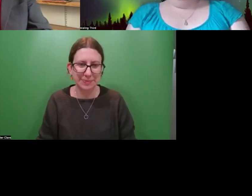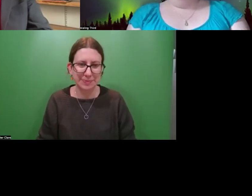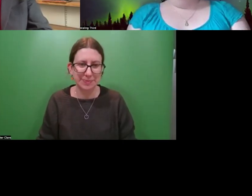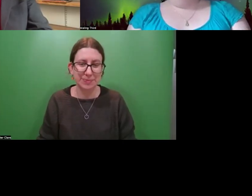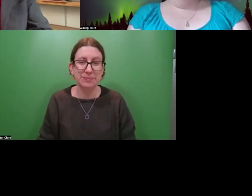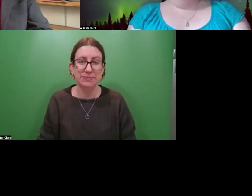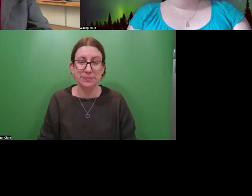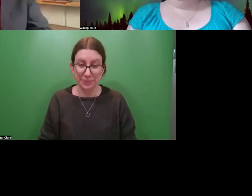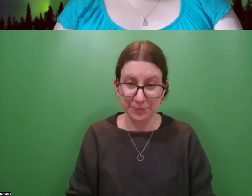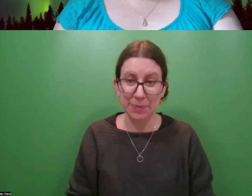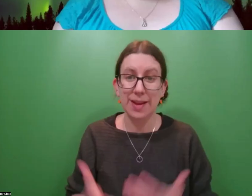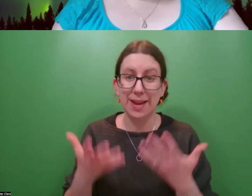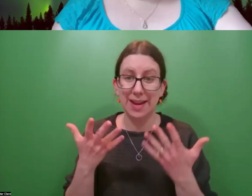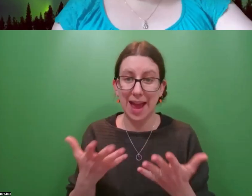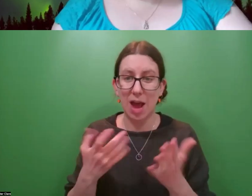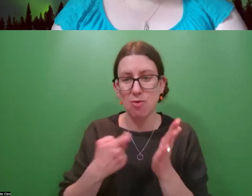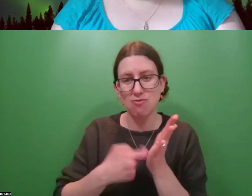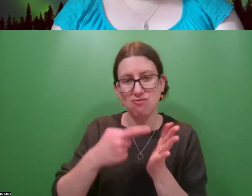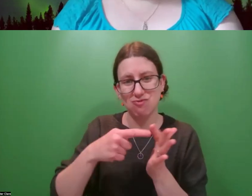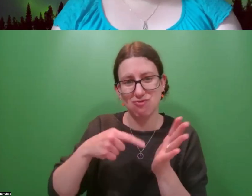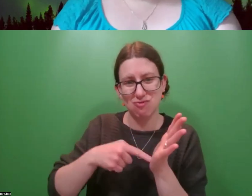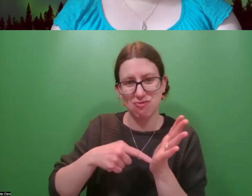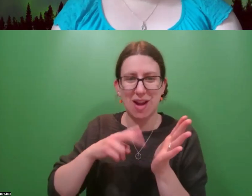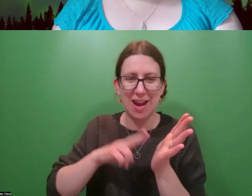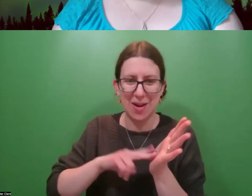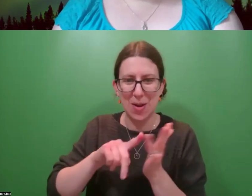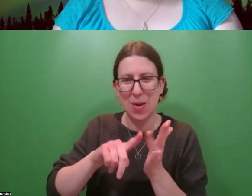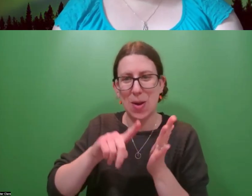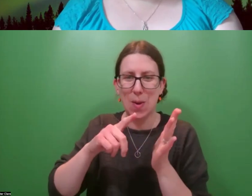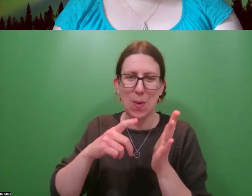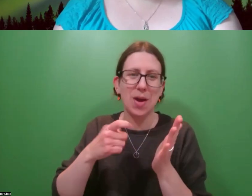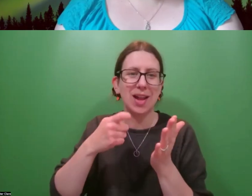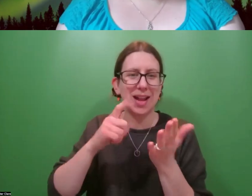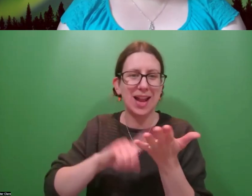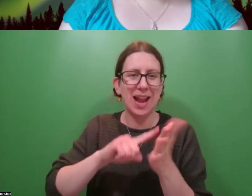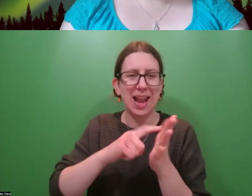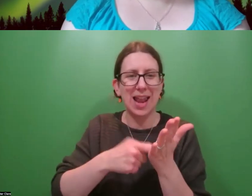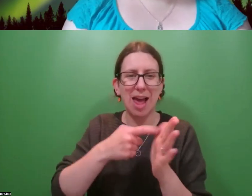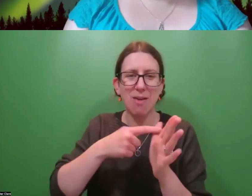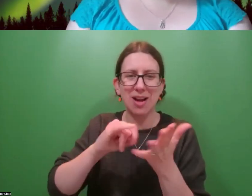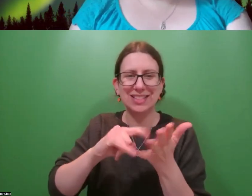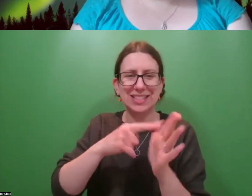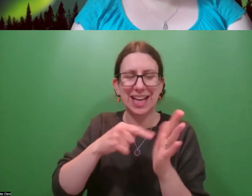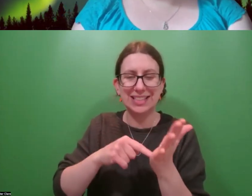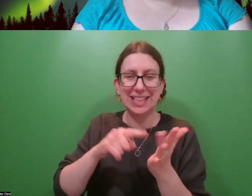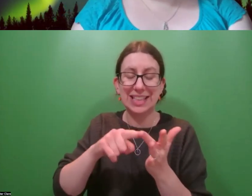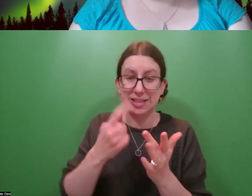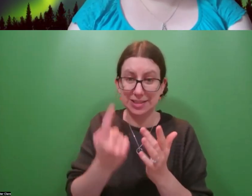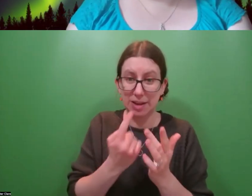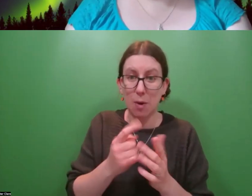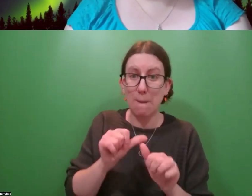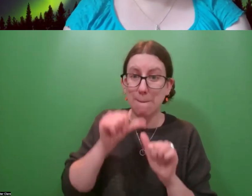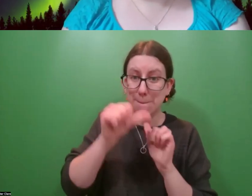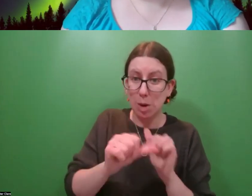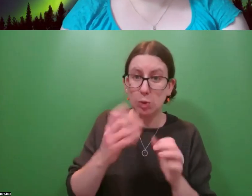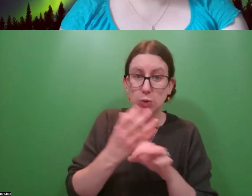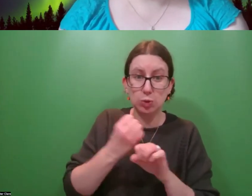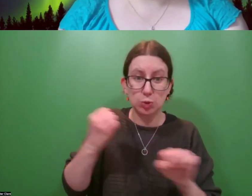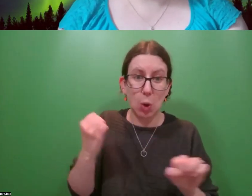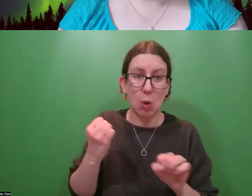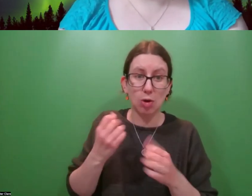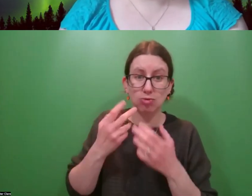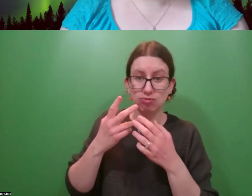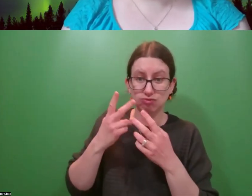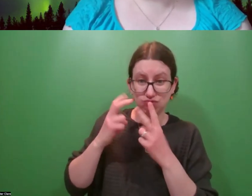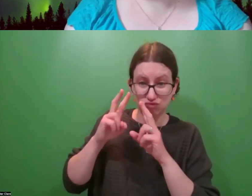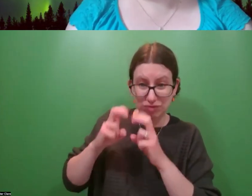yes, so now we go to Retno Larasati, she, her. So Retno is a postdoc research associate in artificial intelligence